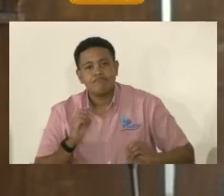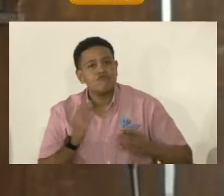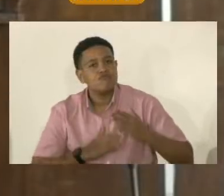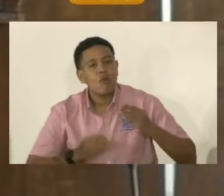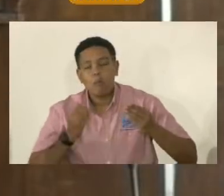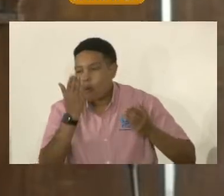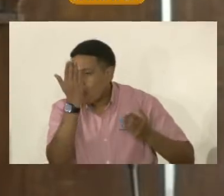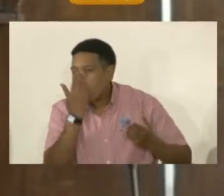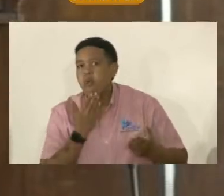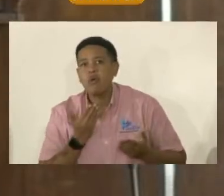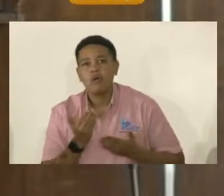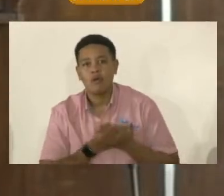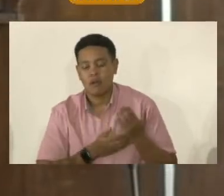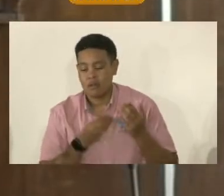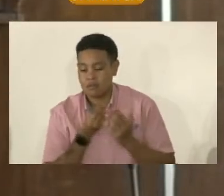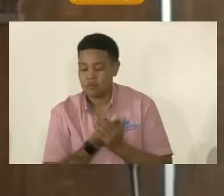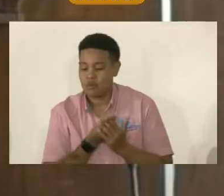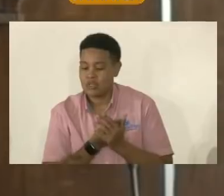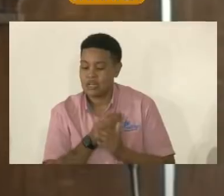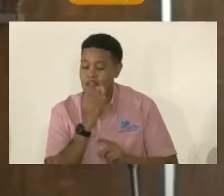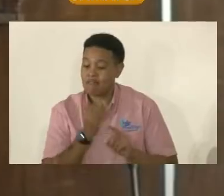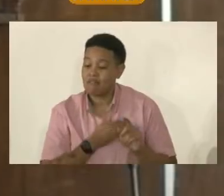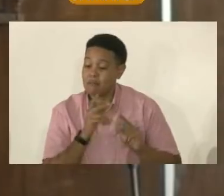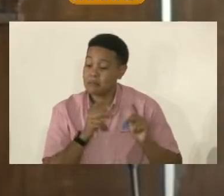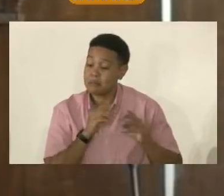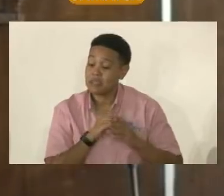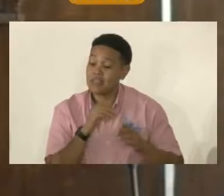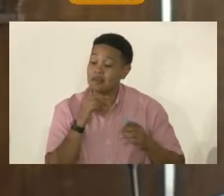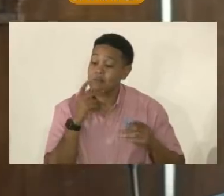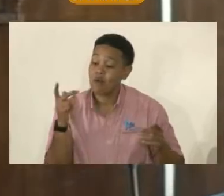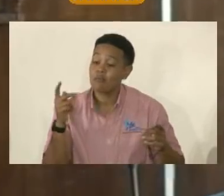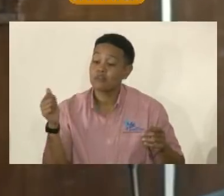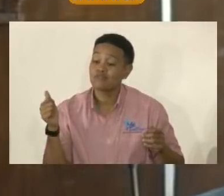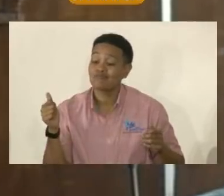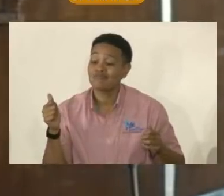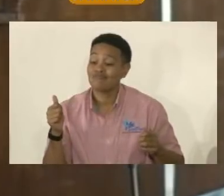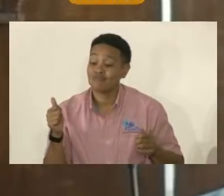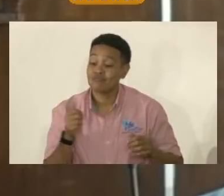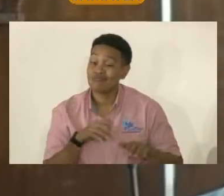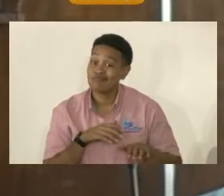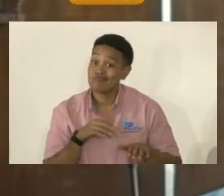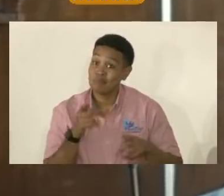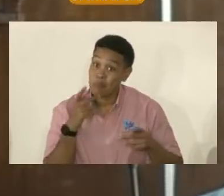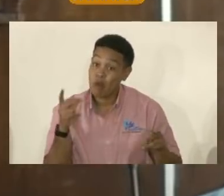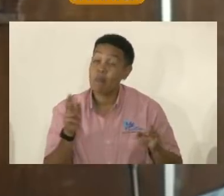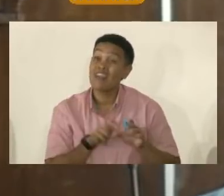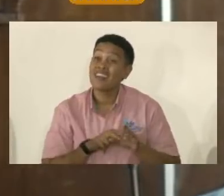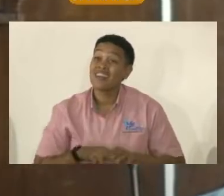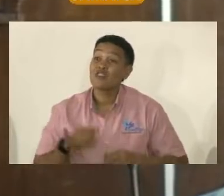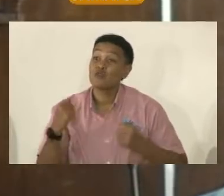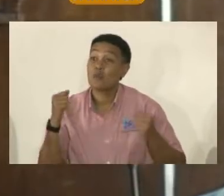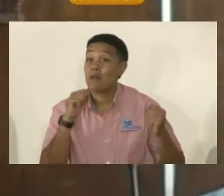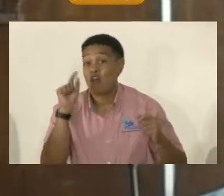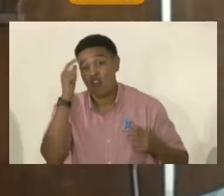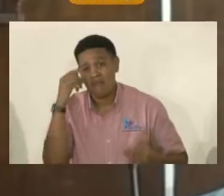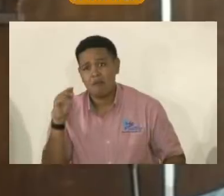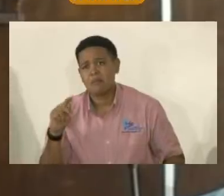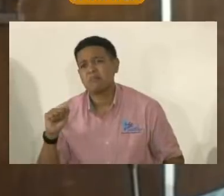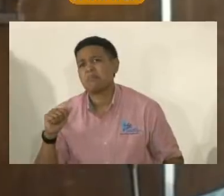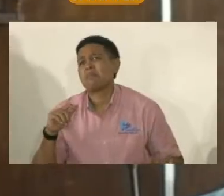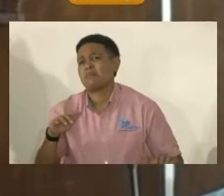top of each other in public transportation, in supermarkets and in government offices in order to comply or attempt to